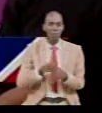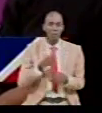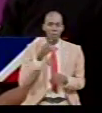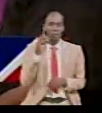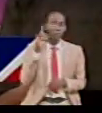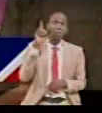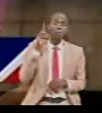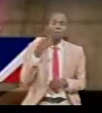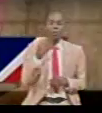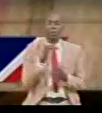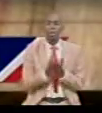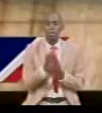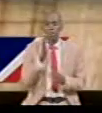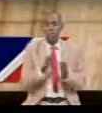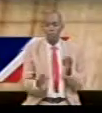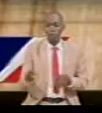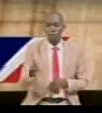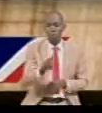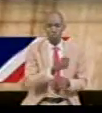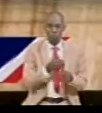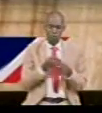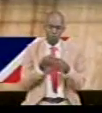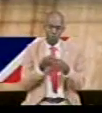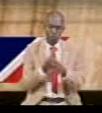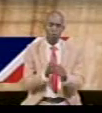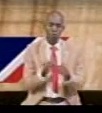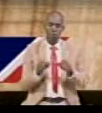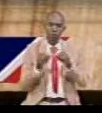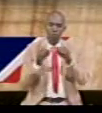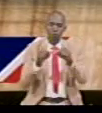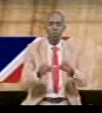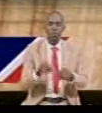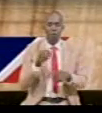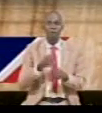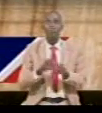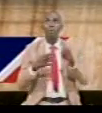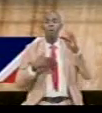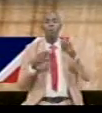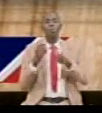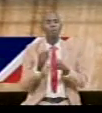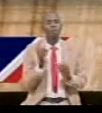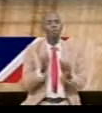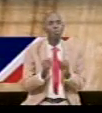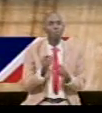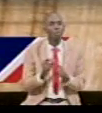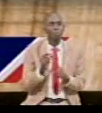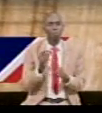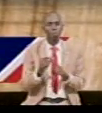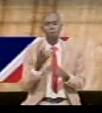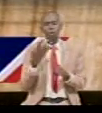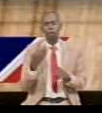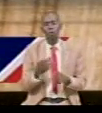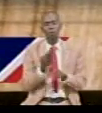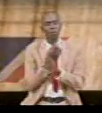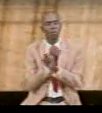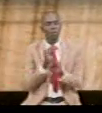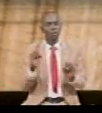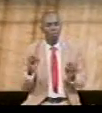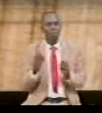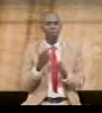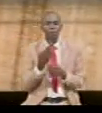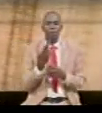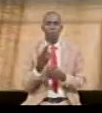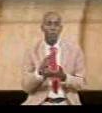my word, the word of revelation, the word of righteousness, the word of repentance you just heard and you